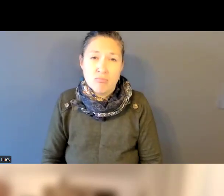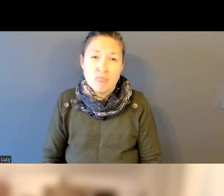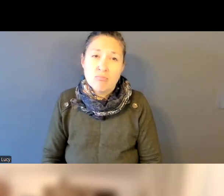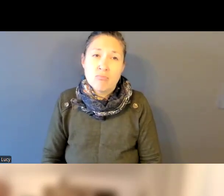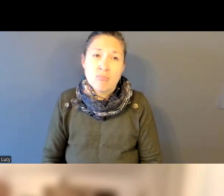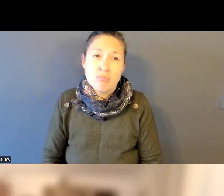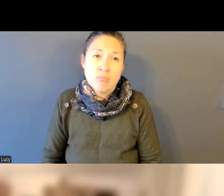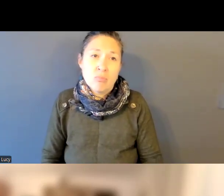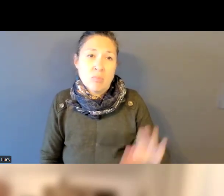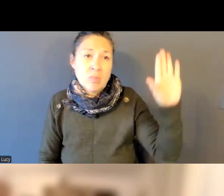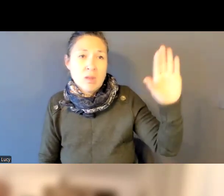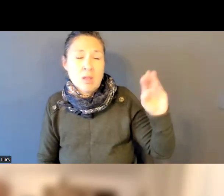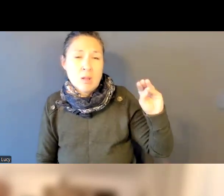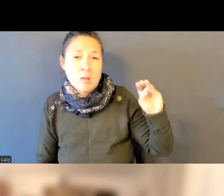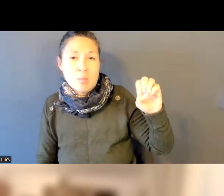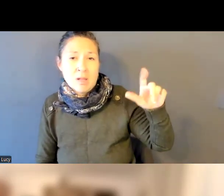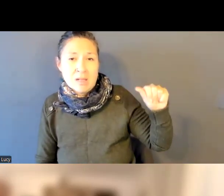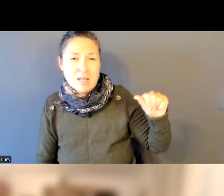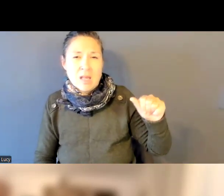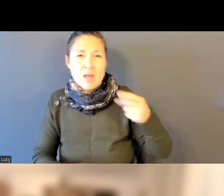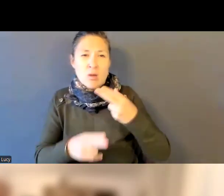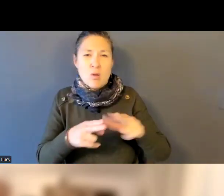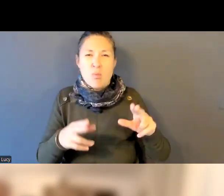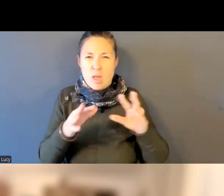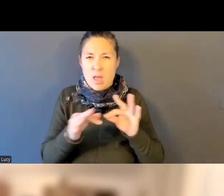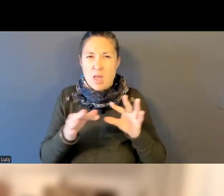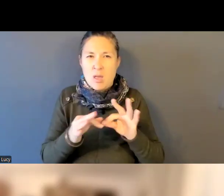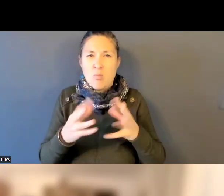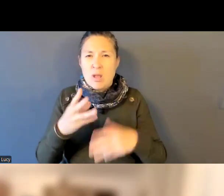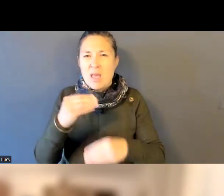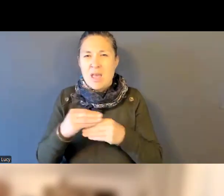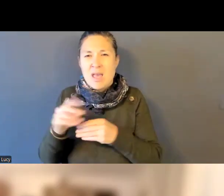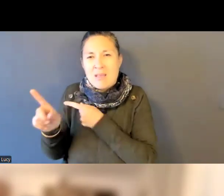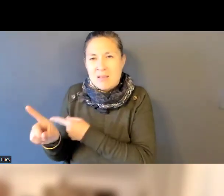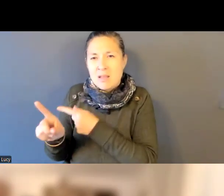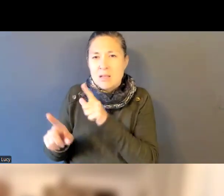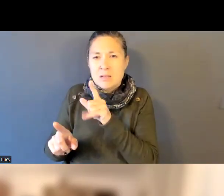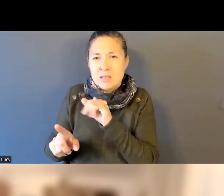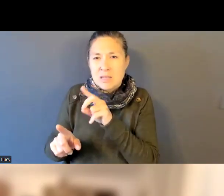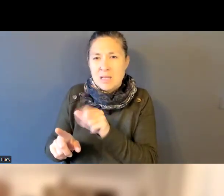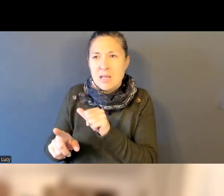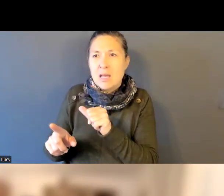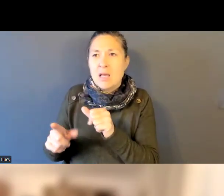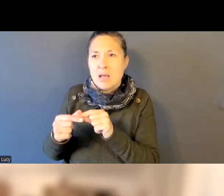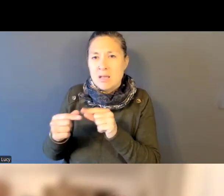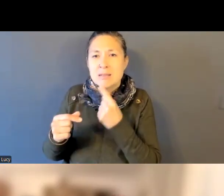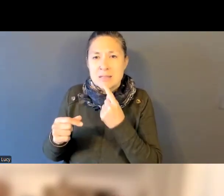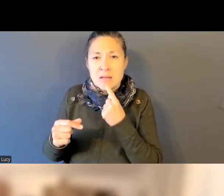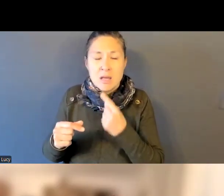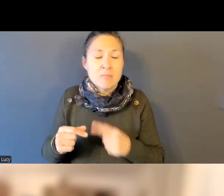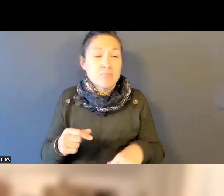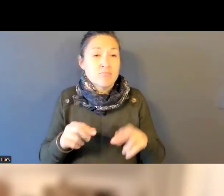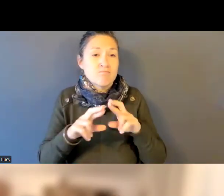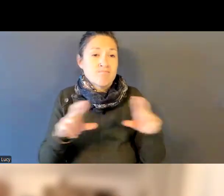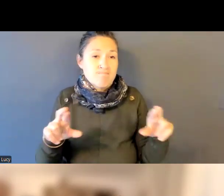I have a quick comment. I just want to add on to what Lydia said, and thank you for this. I think the clearinghouse is going to be